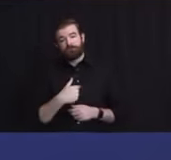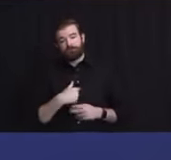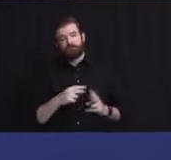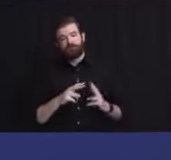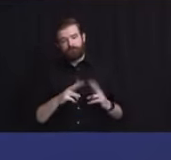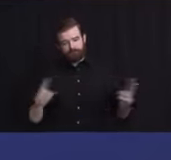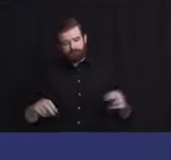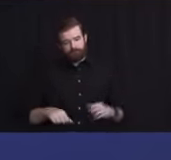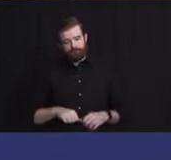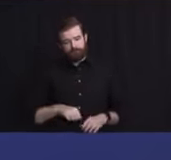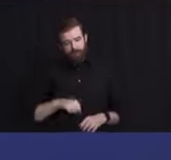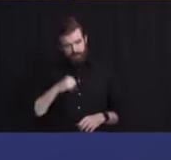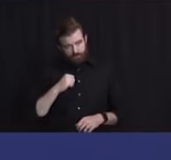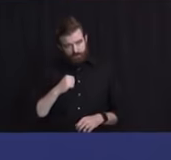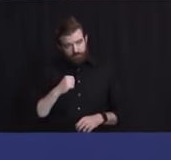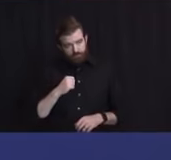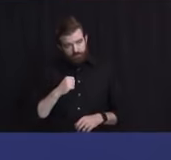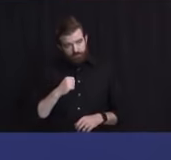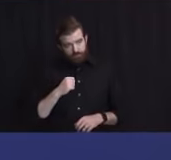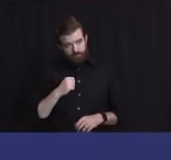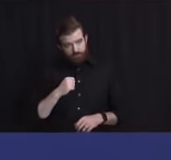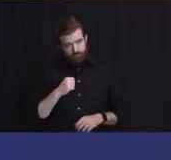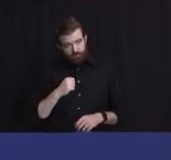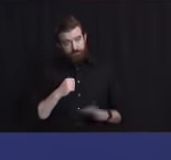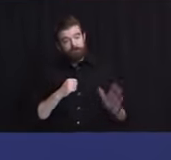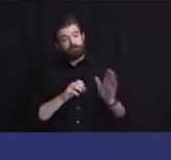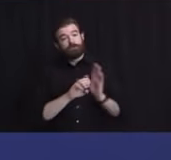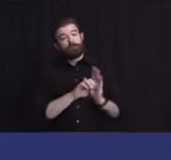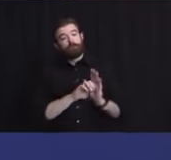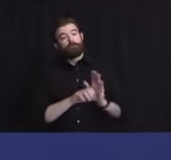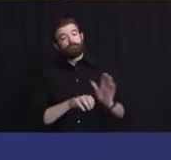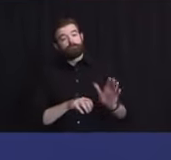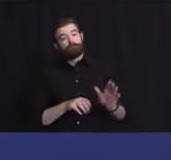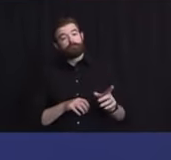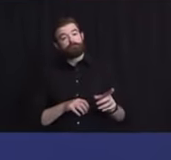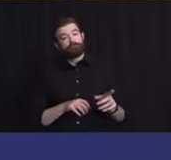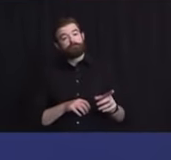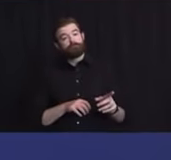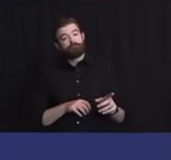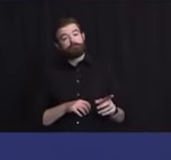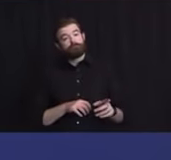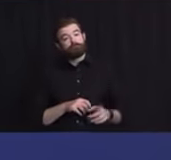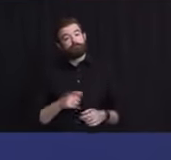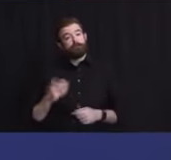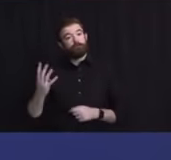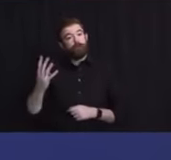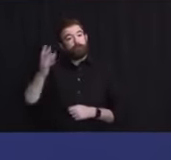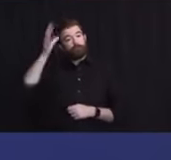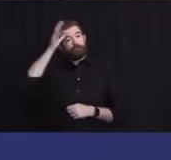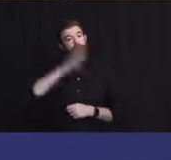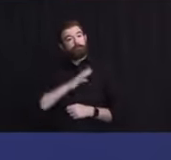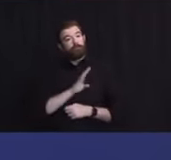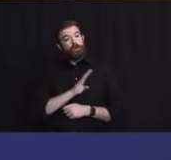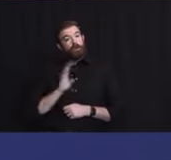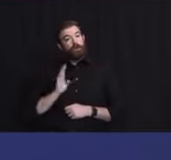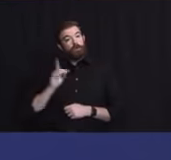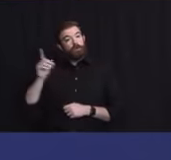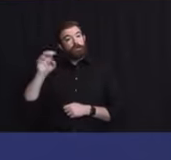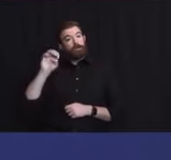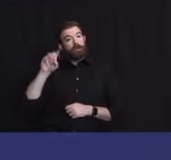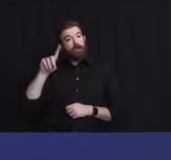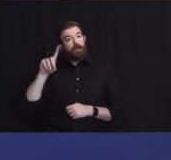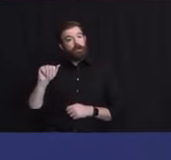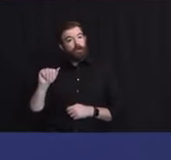proud of, I'll give you by example, we replaced 4 male board members of the Economic Development Authority with 4 female